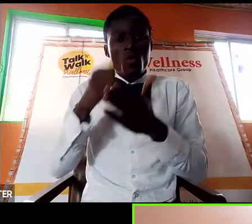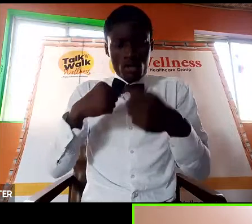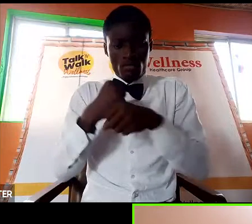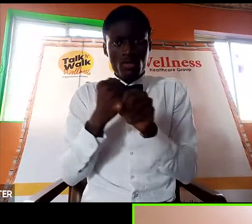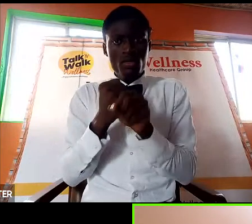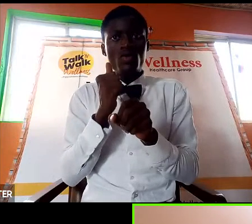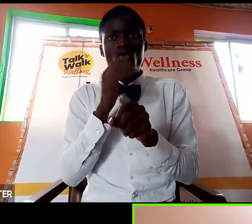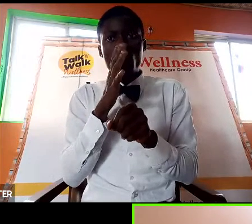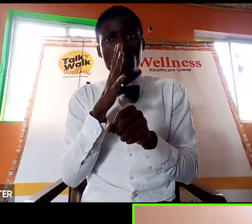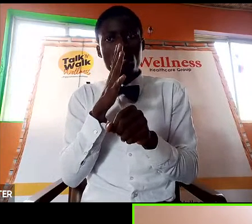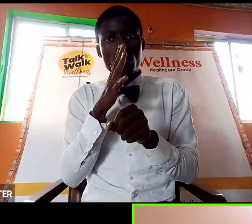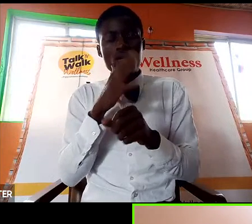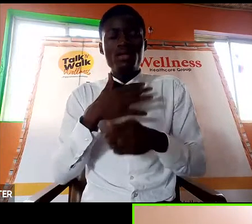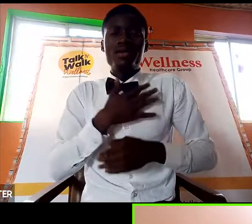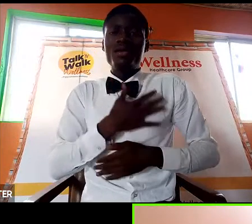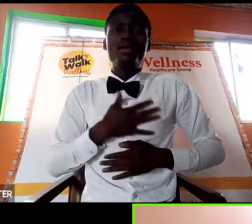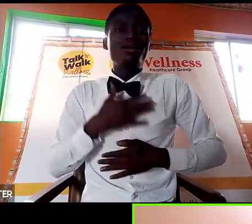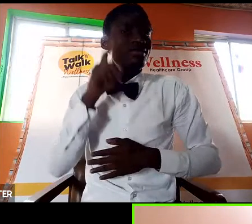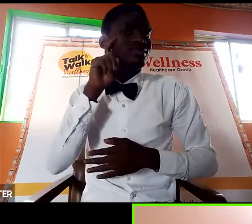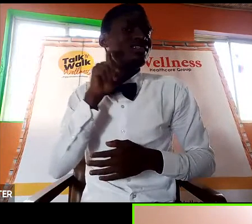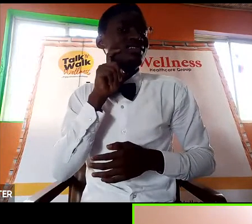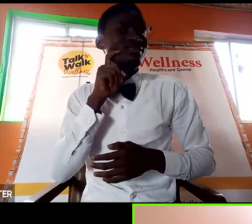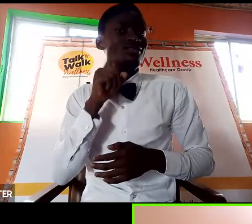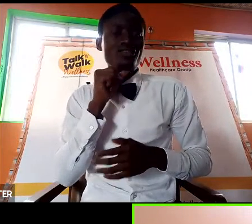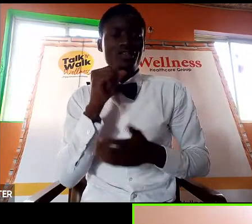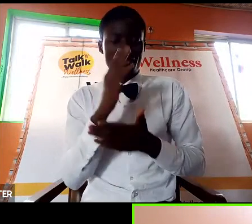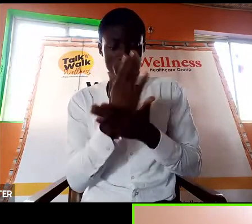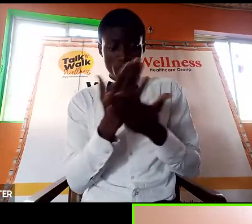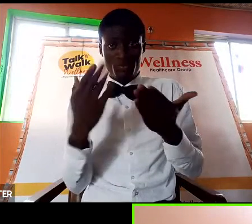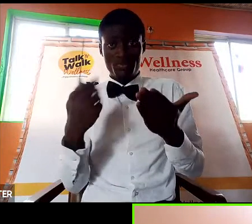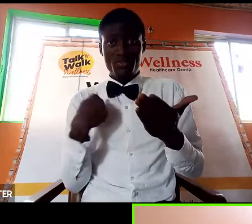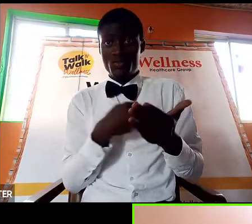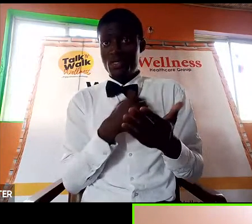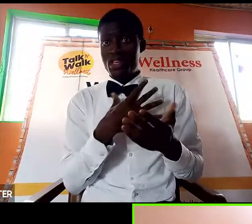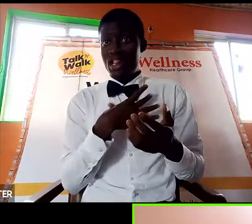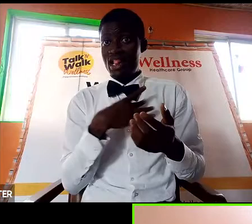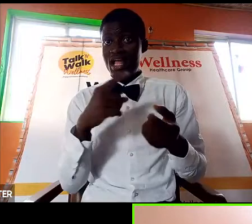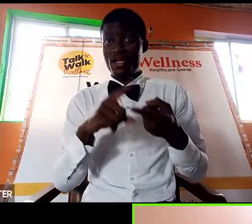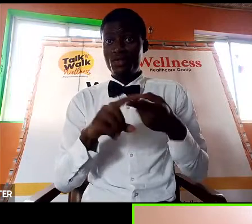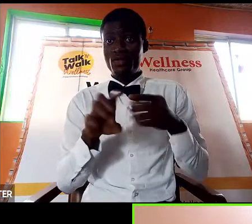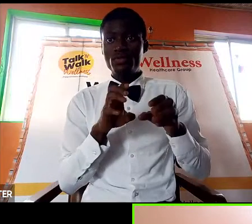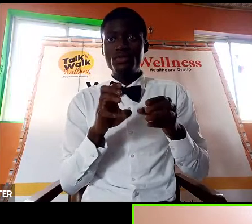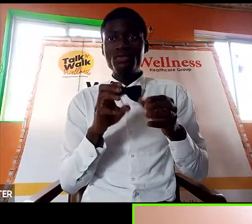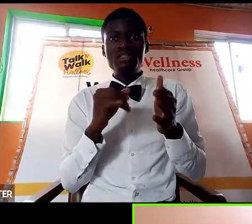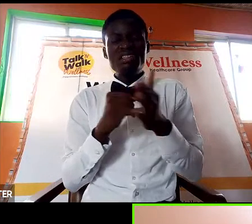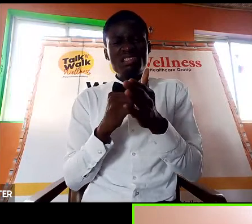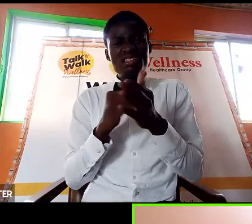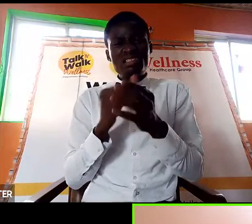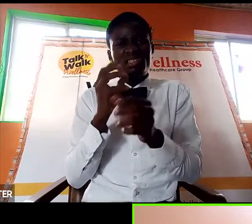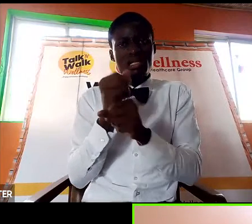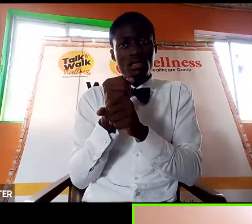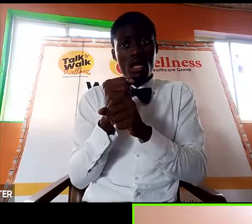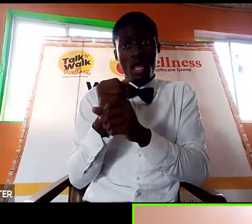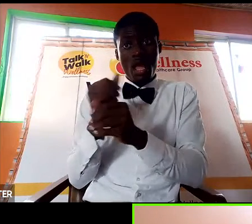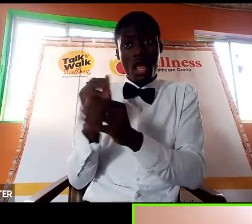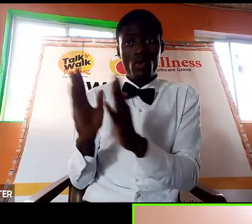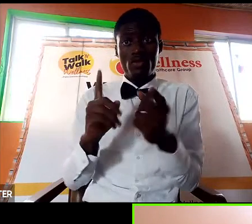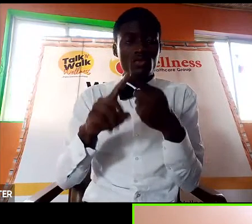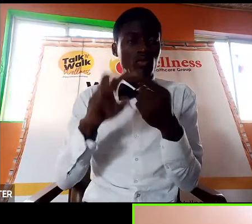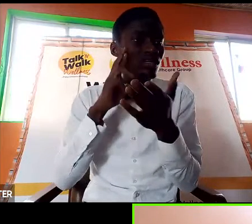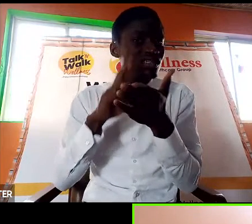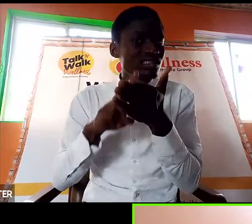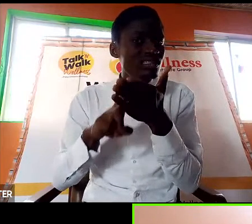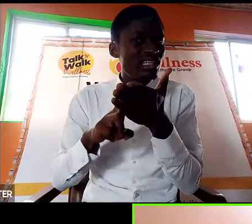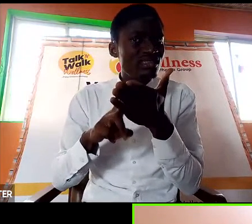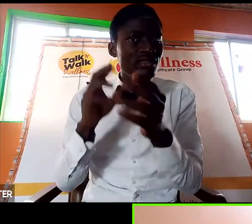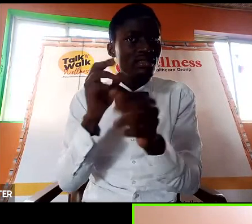do. I say this, that it takes a whooping 45 minutes, according to research, it takes a whooping 45 minutes to